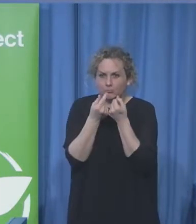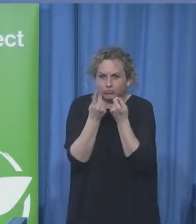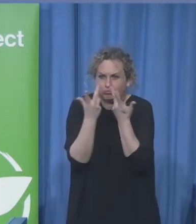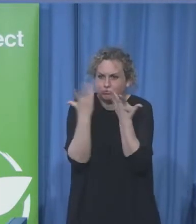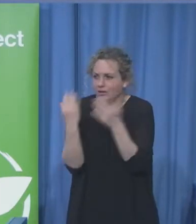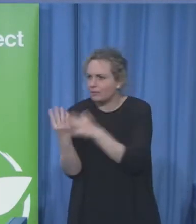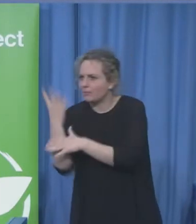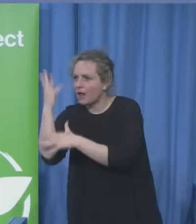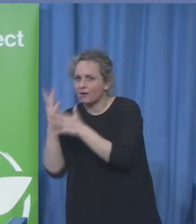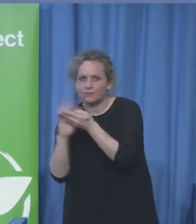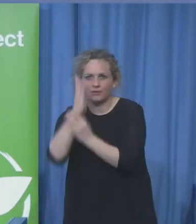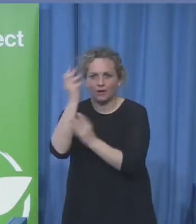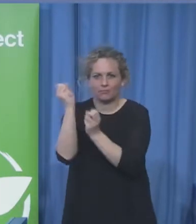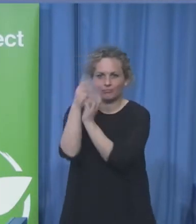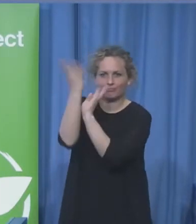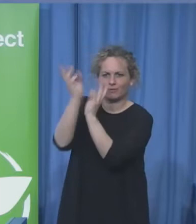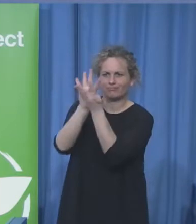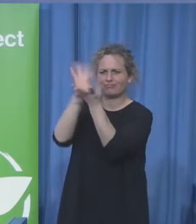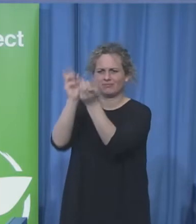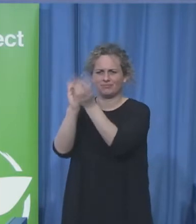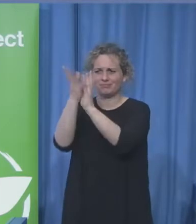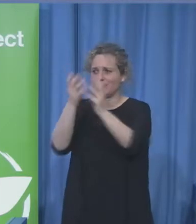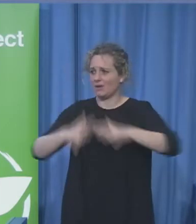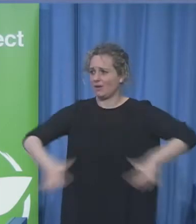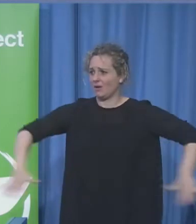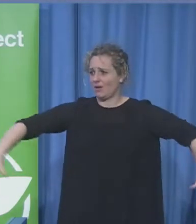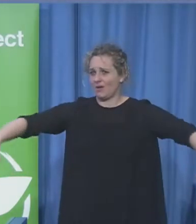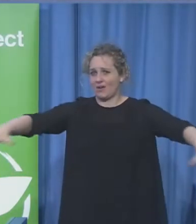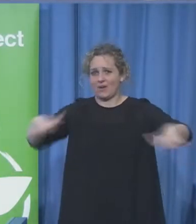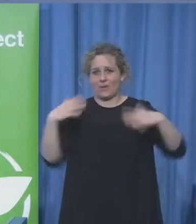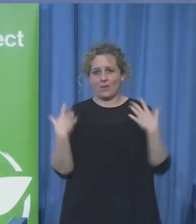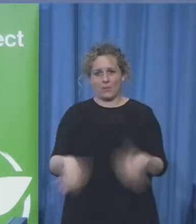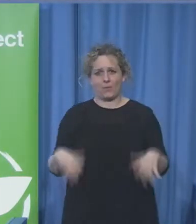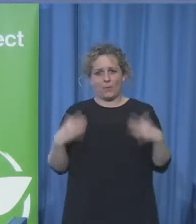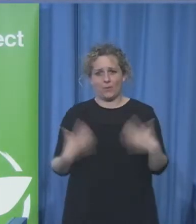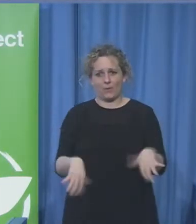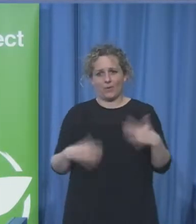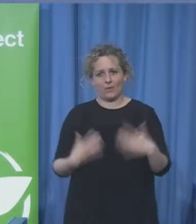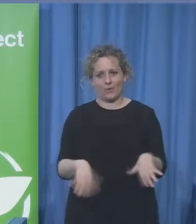to the main city, which is Quito.